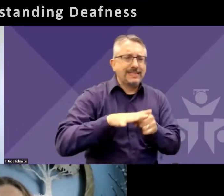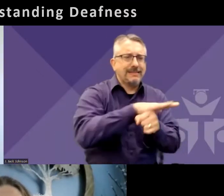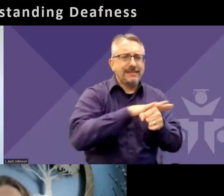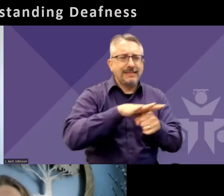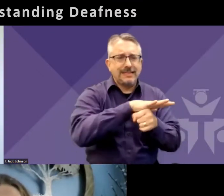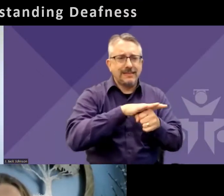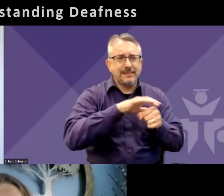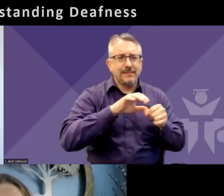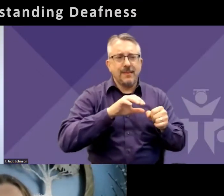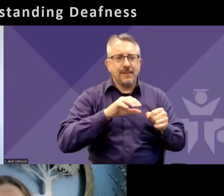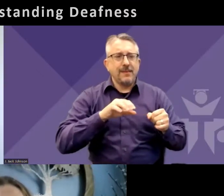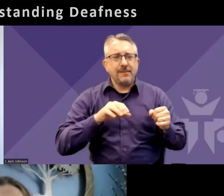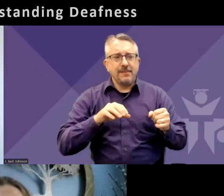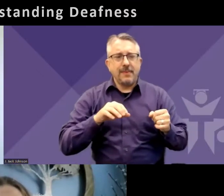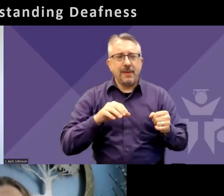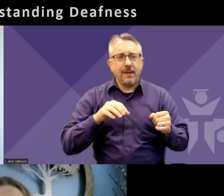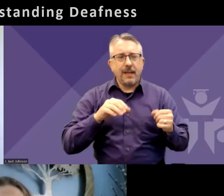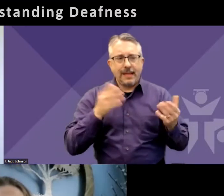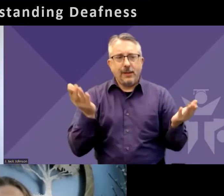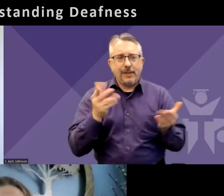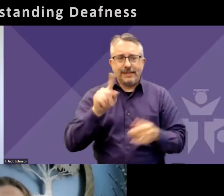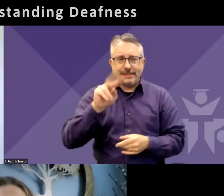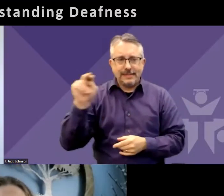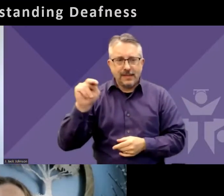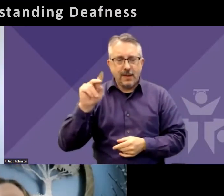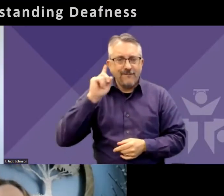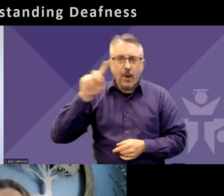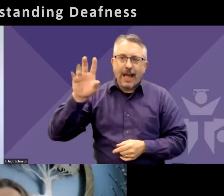And to work with many different schools in the areas.